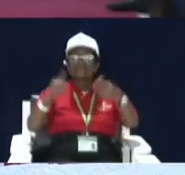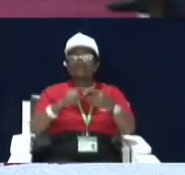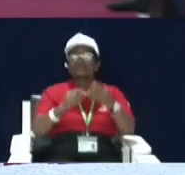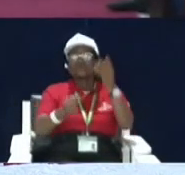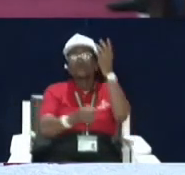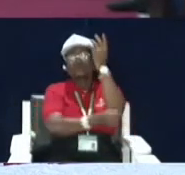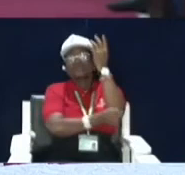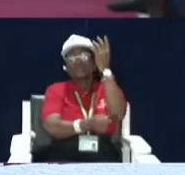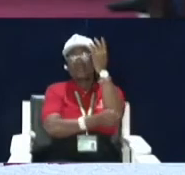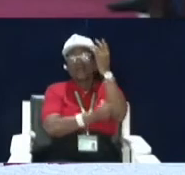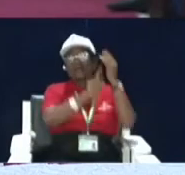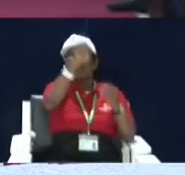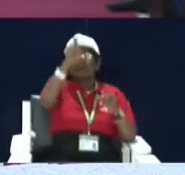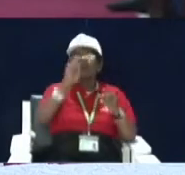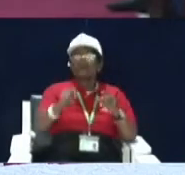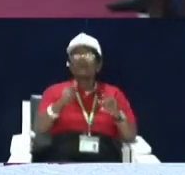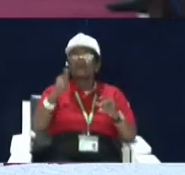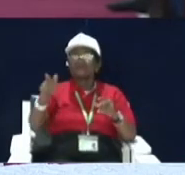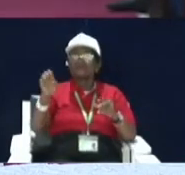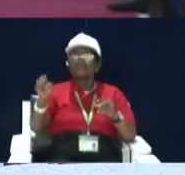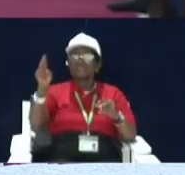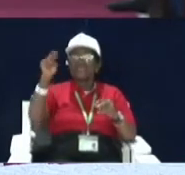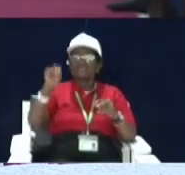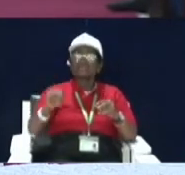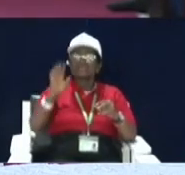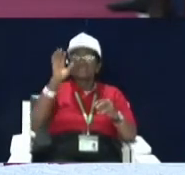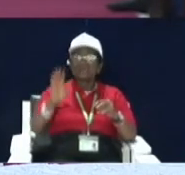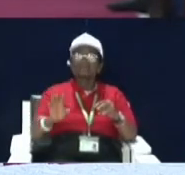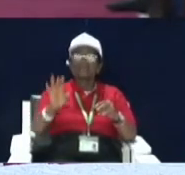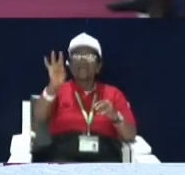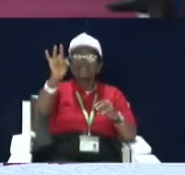Genesis chapter 18 from verse 9 to 14.